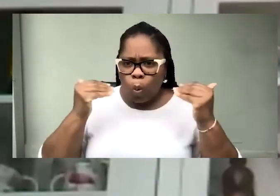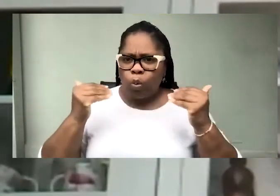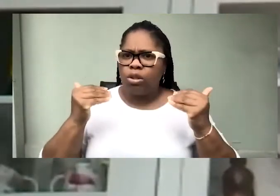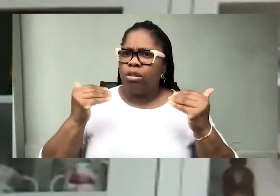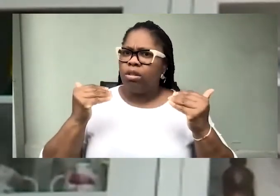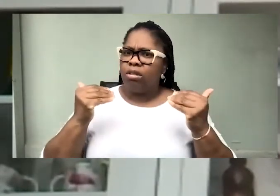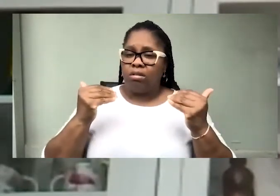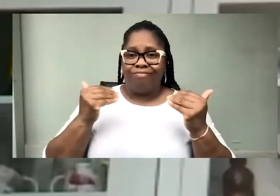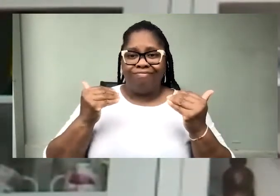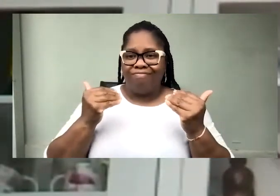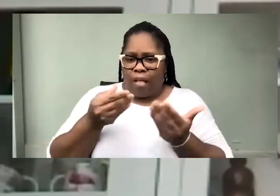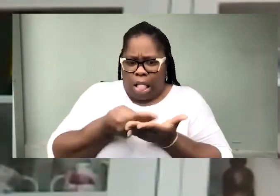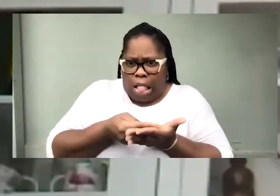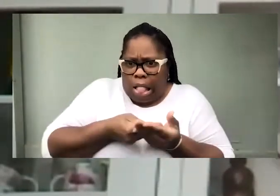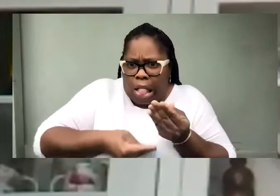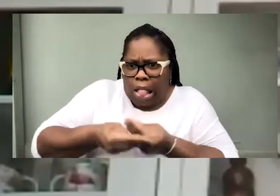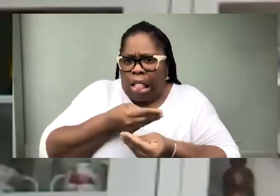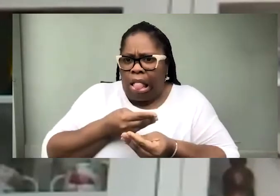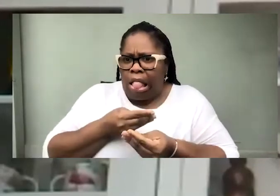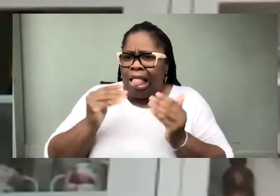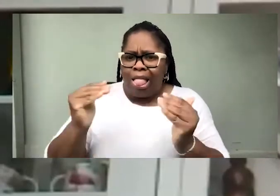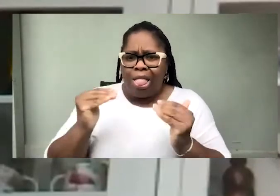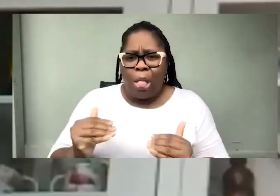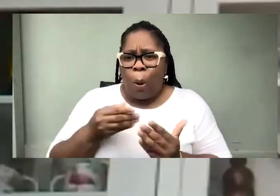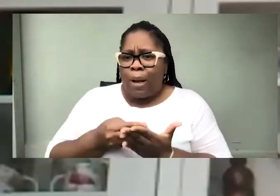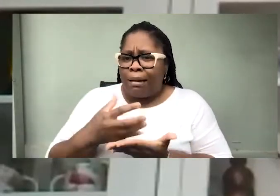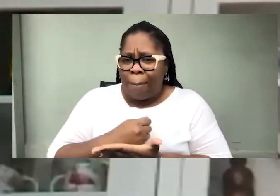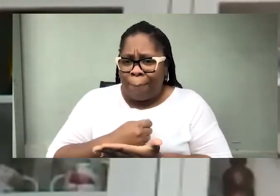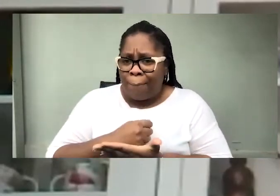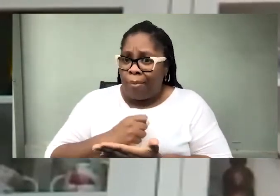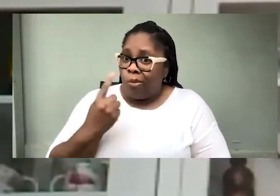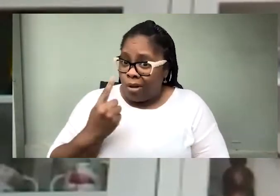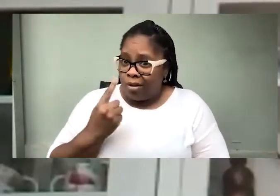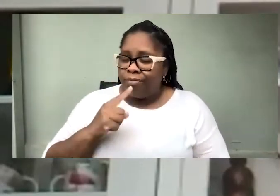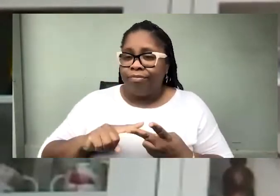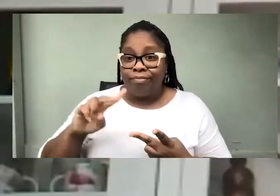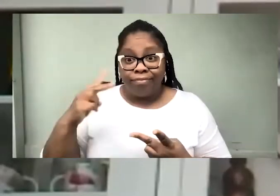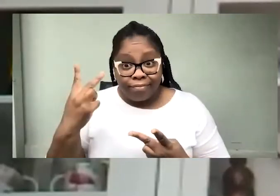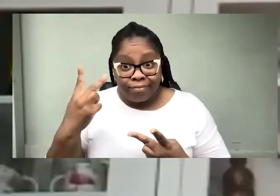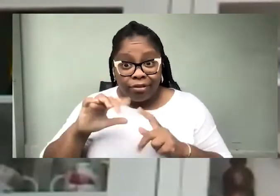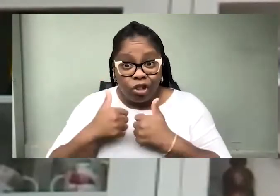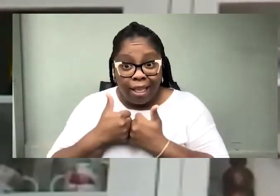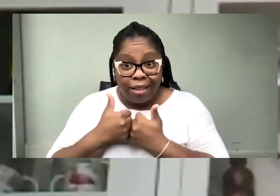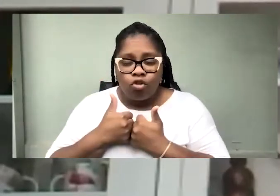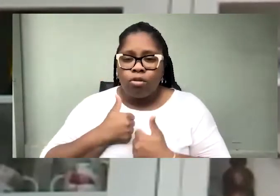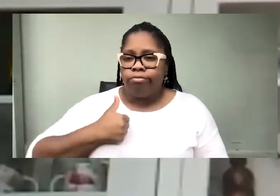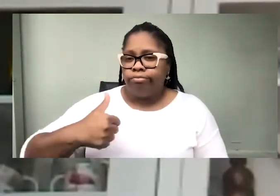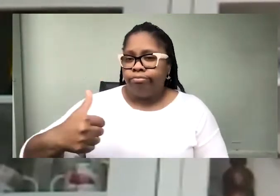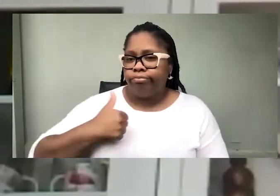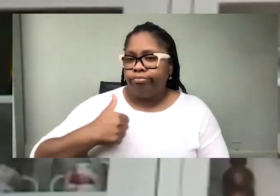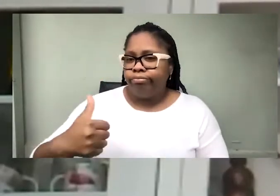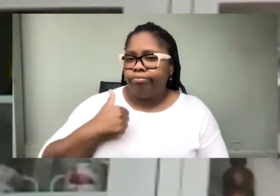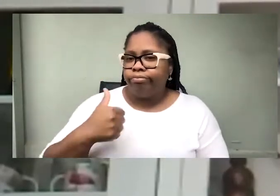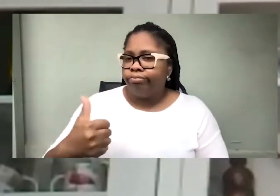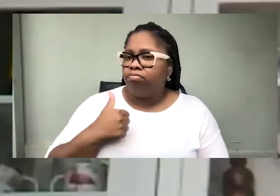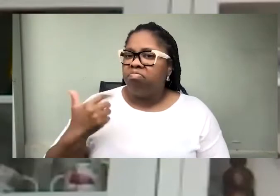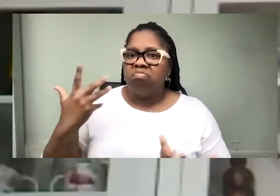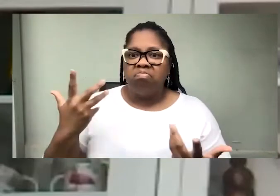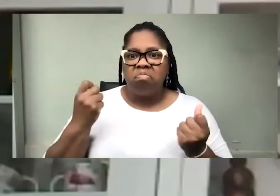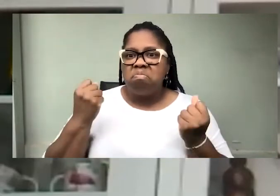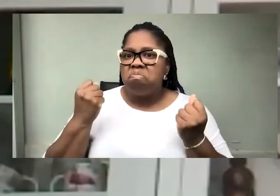who are low income. The second challenge I saw for them is transportation, because many of them